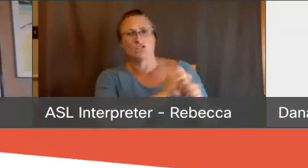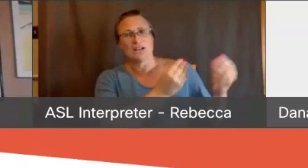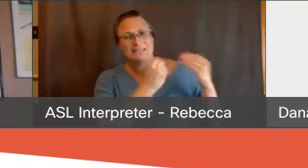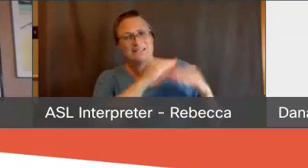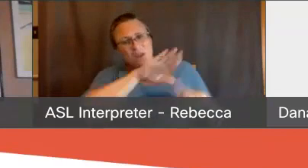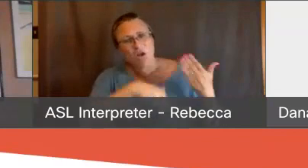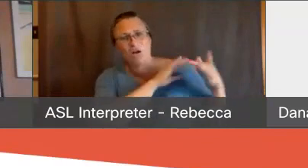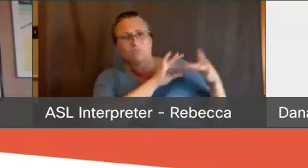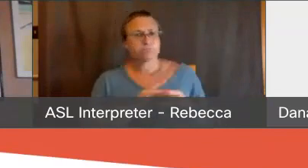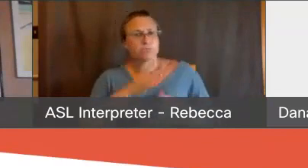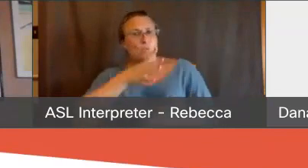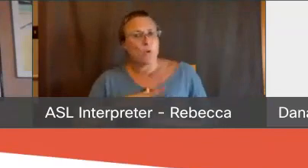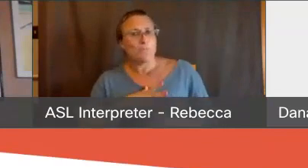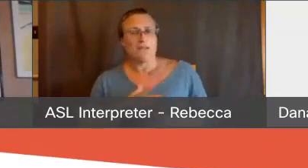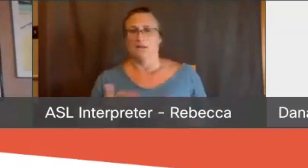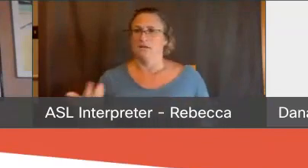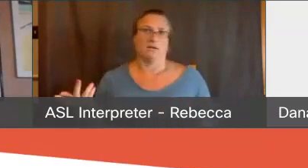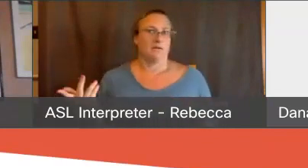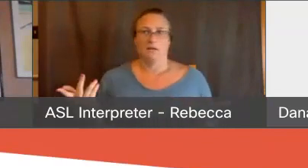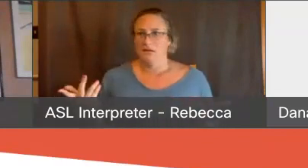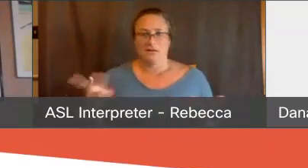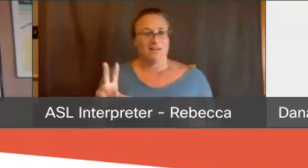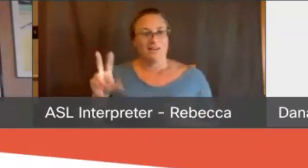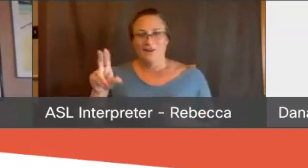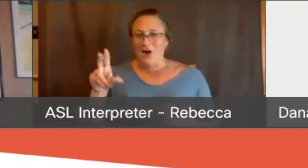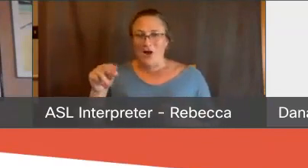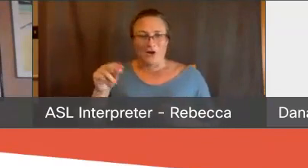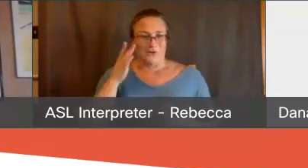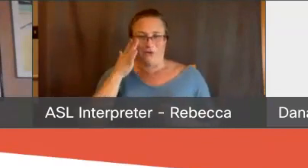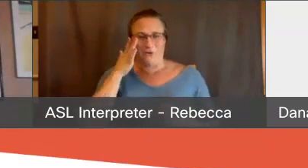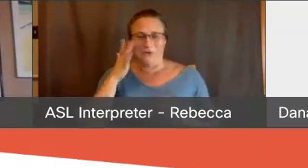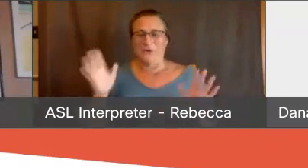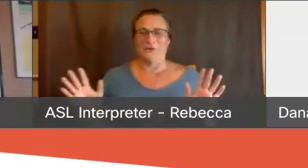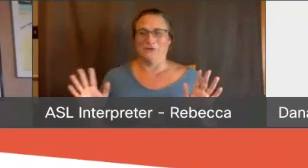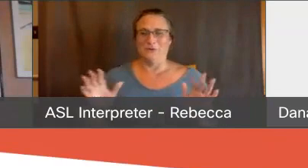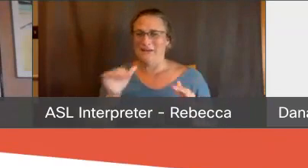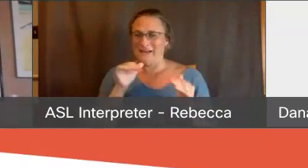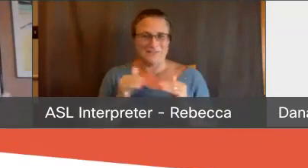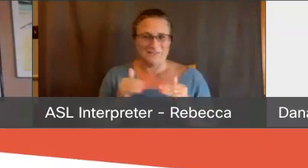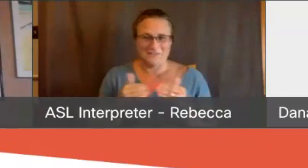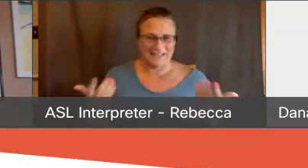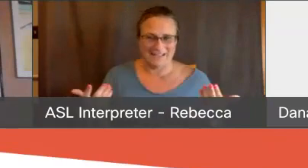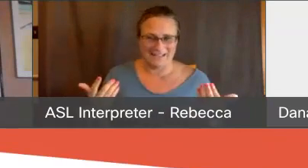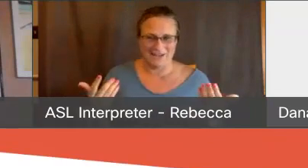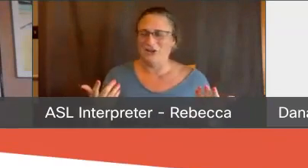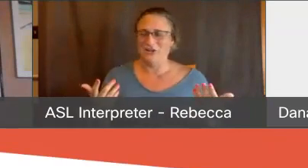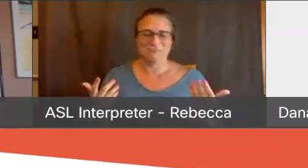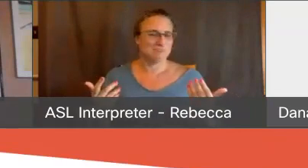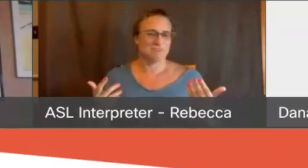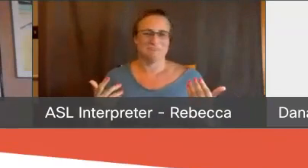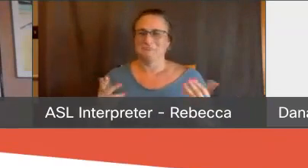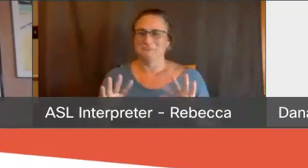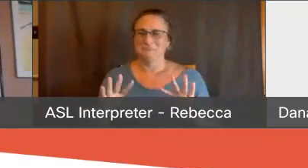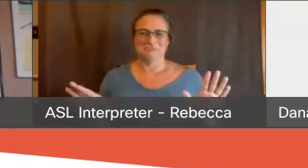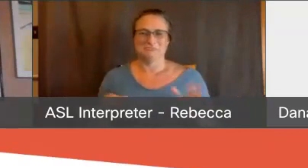about being a woman, or, you know, like that's not the role that people need to play in our lives, and that's not fair of us to expect of anyone that has a different